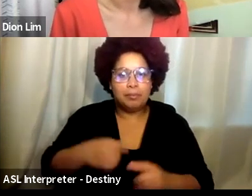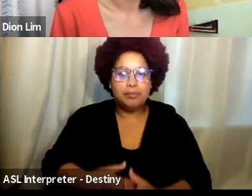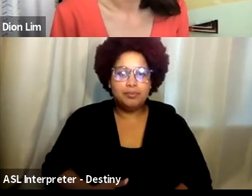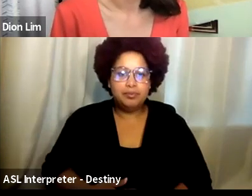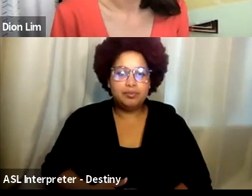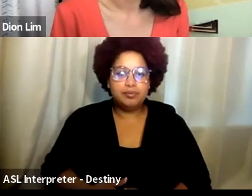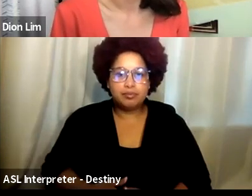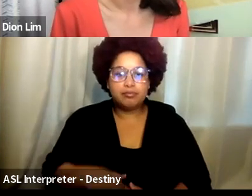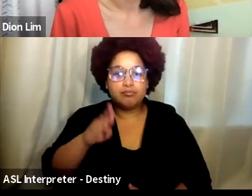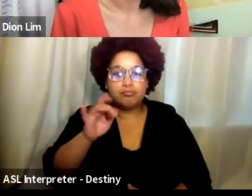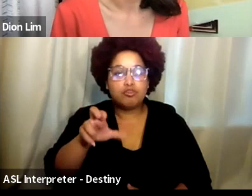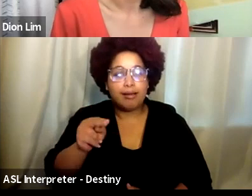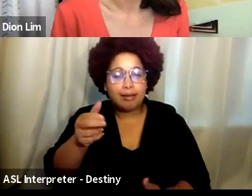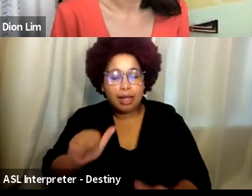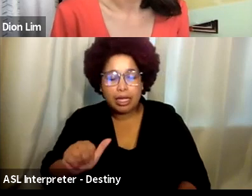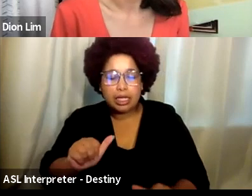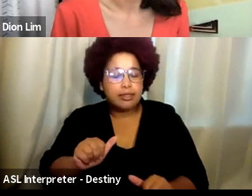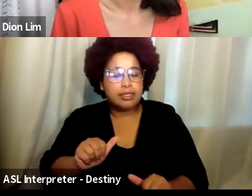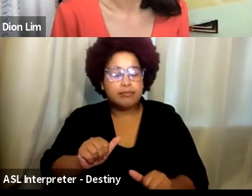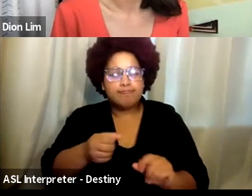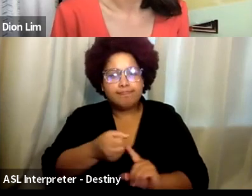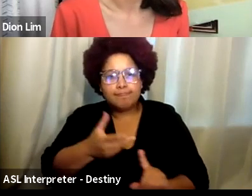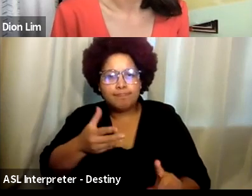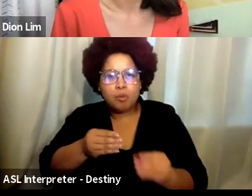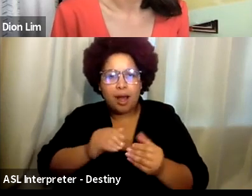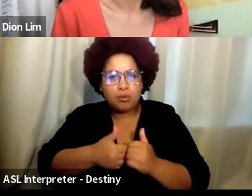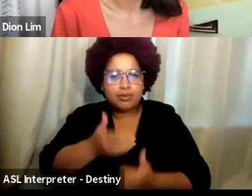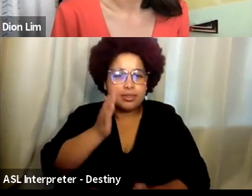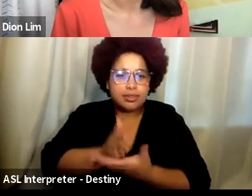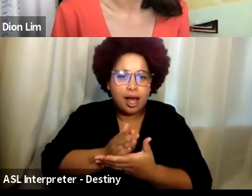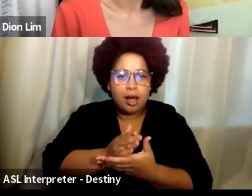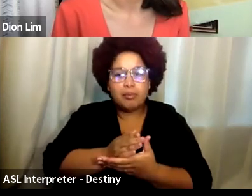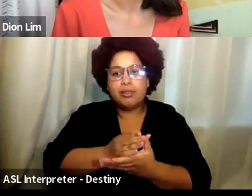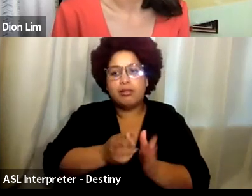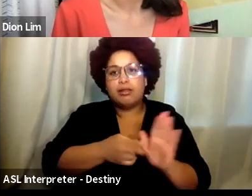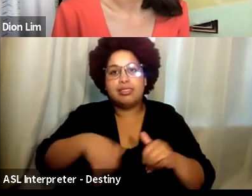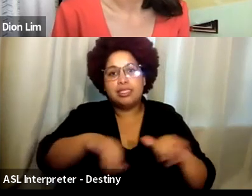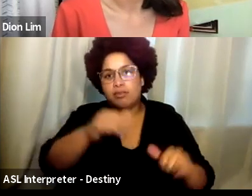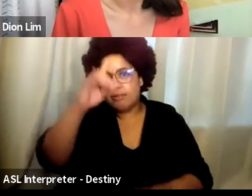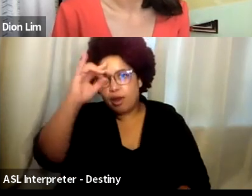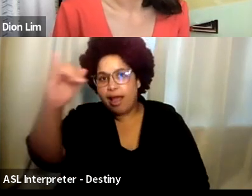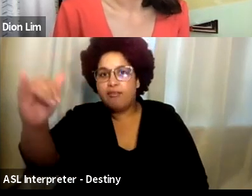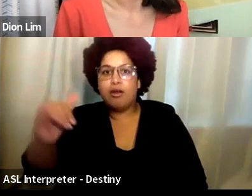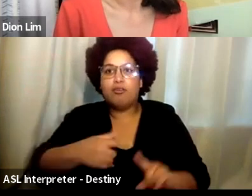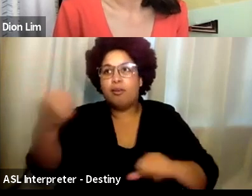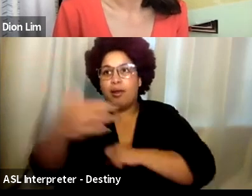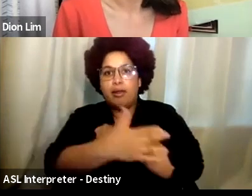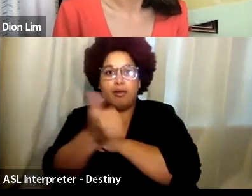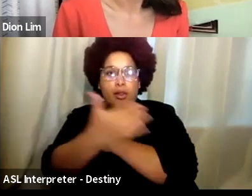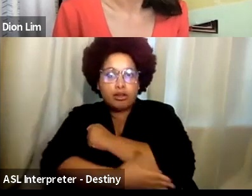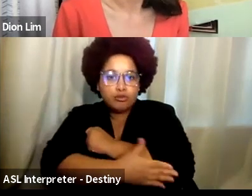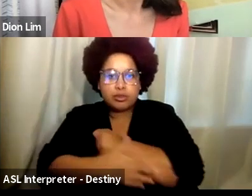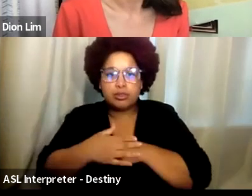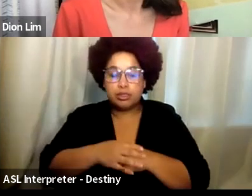any insight on how we can stop these stereotypes, you know, the forever foreigner, the sort of thing? Yes,